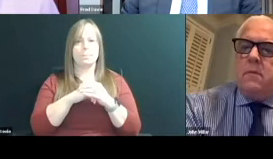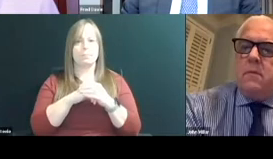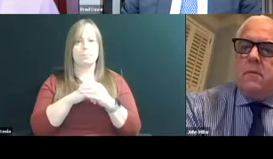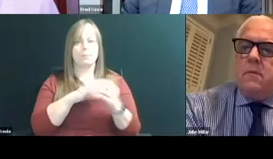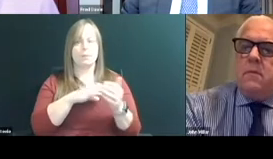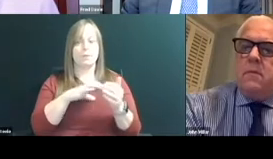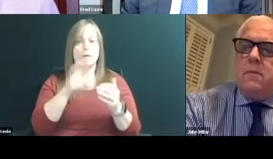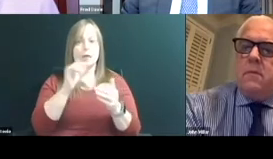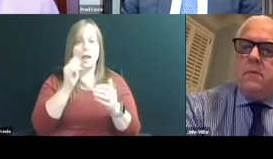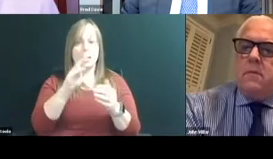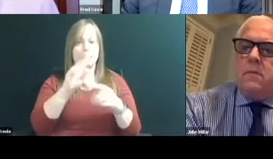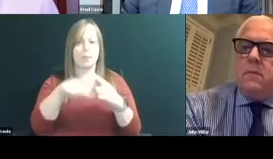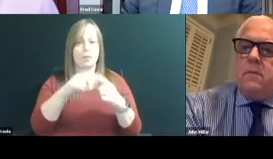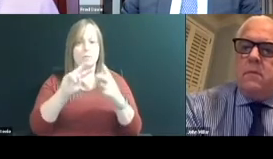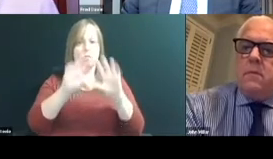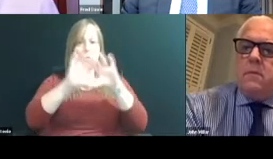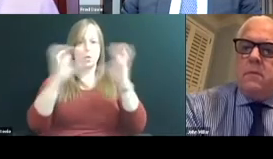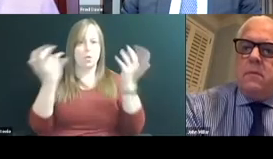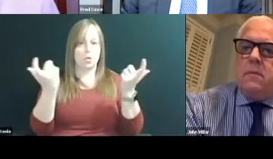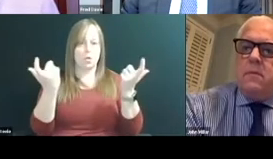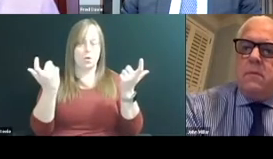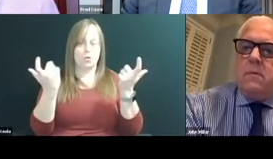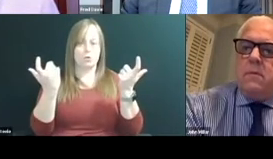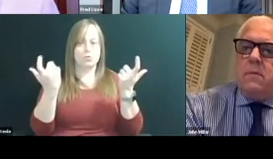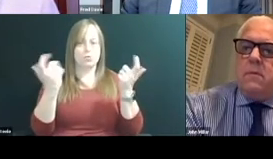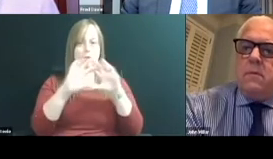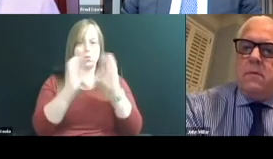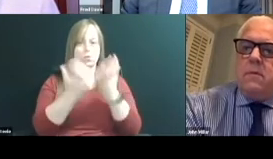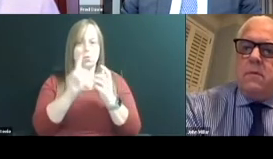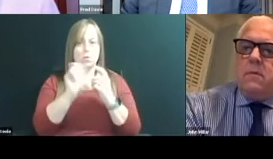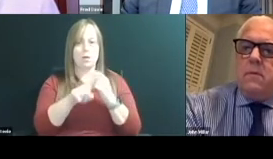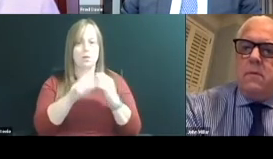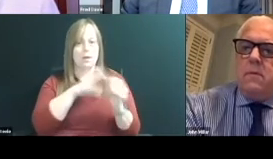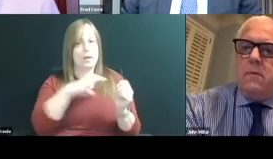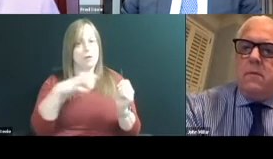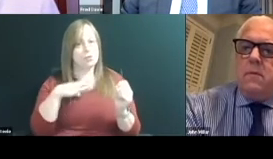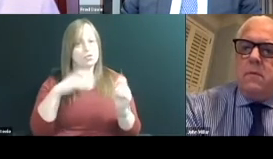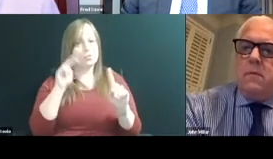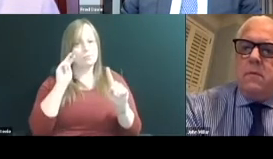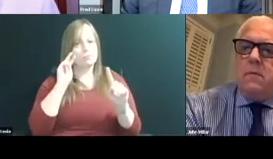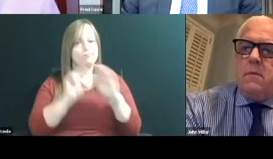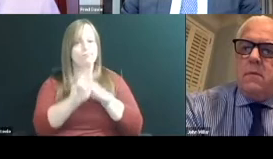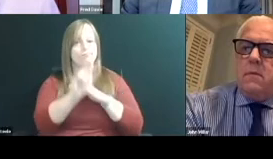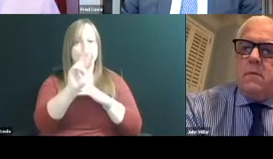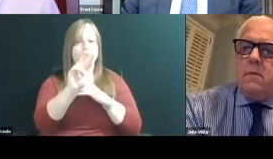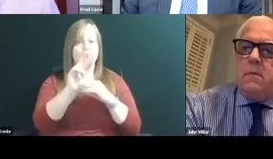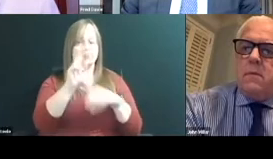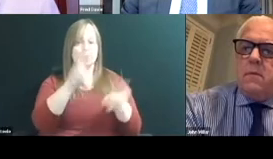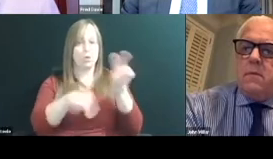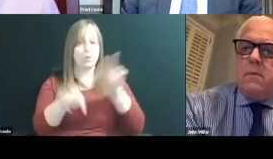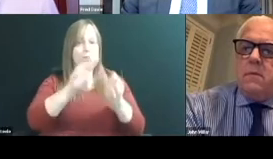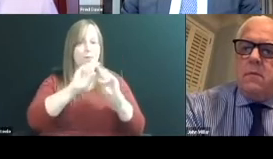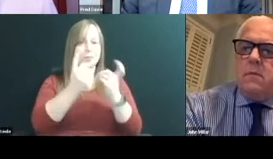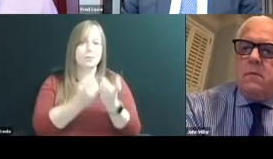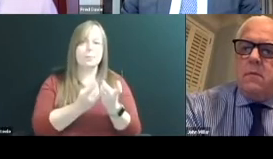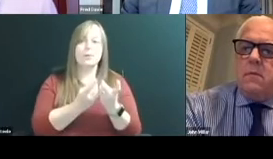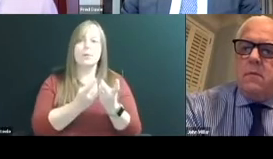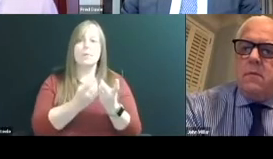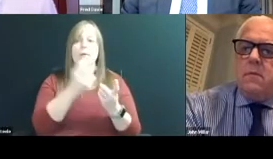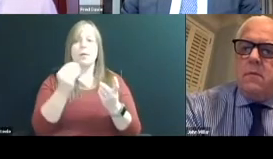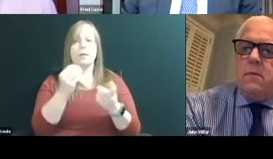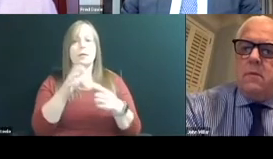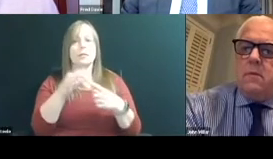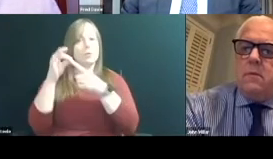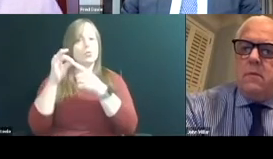Councilmember Adams, go ahead on the larger question of where you see the council at in terms of oversight of the department, and